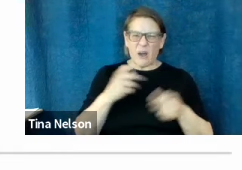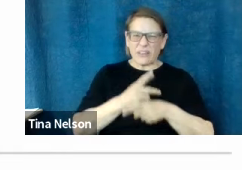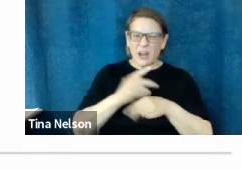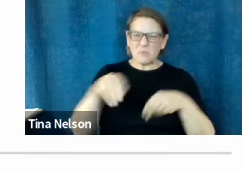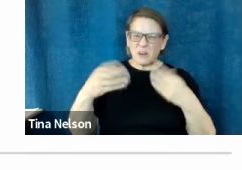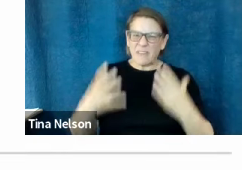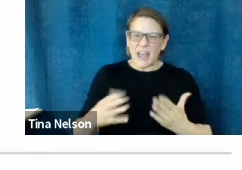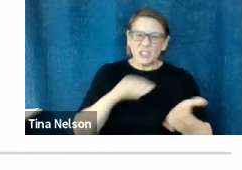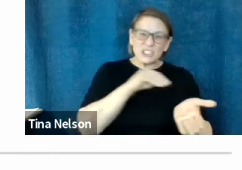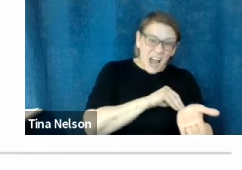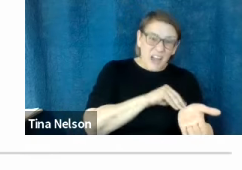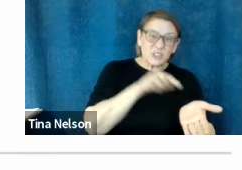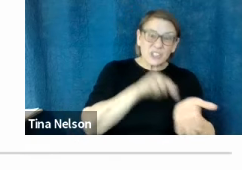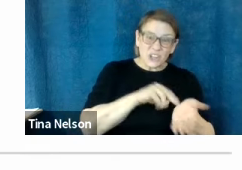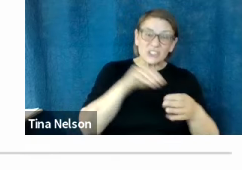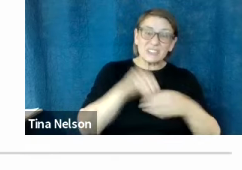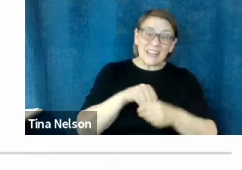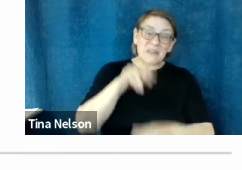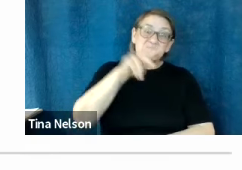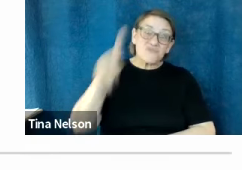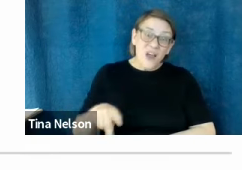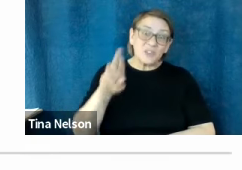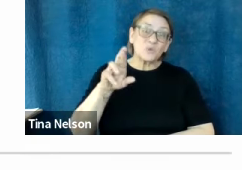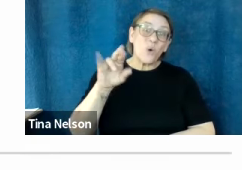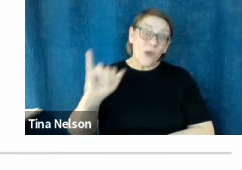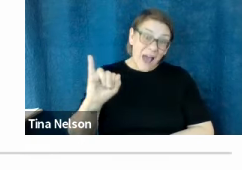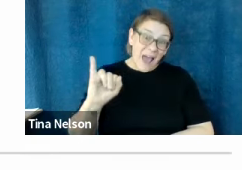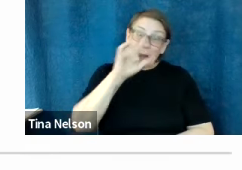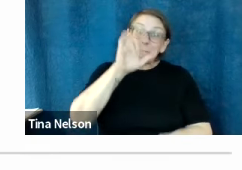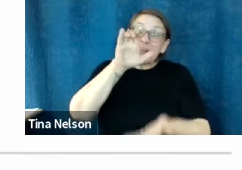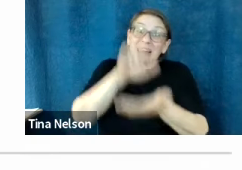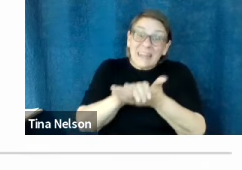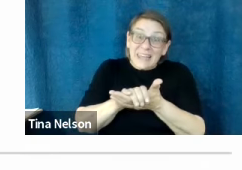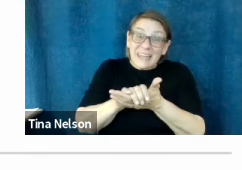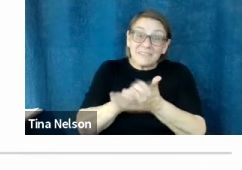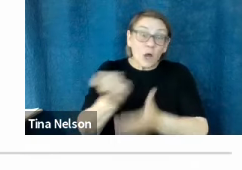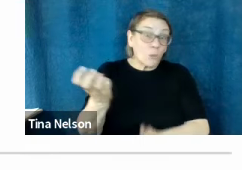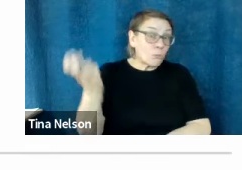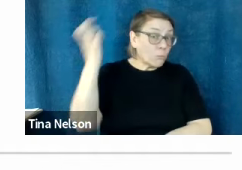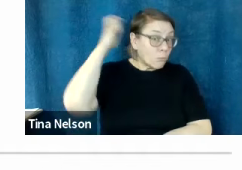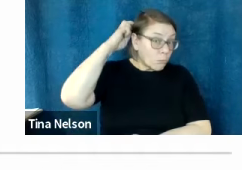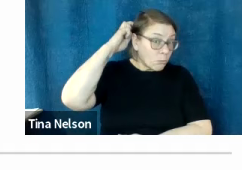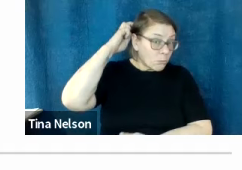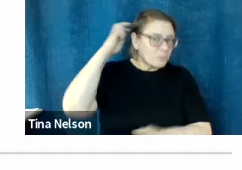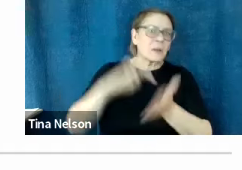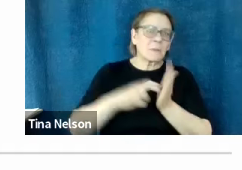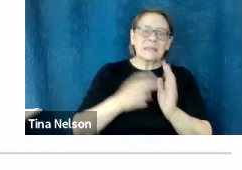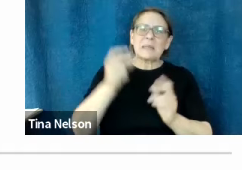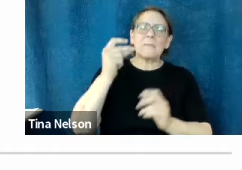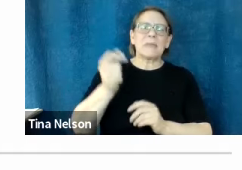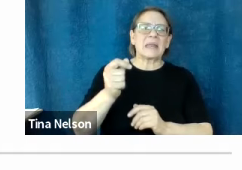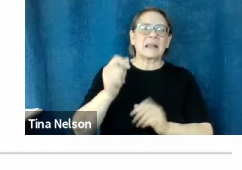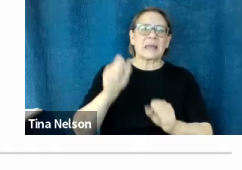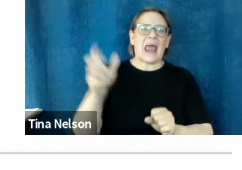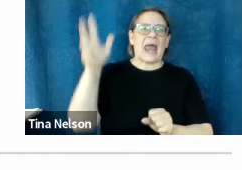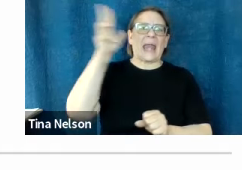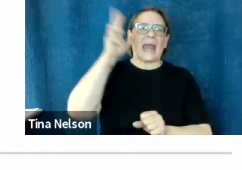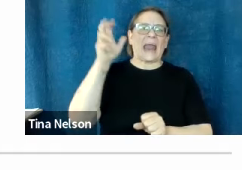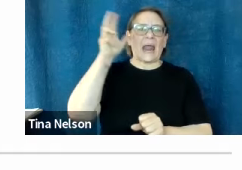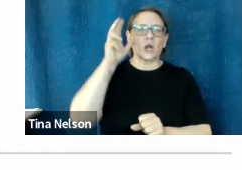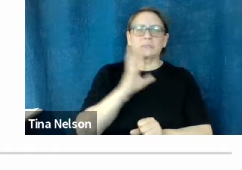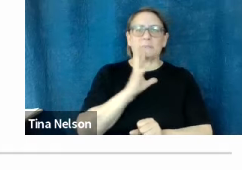doctors and nurses in the city of Providence, Rhode Island, believe that a cochlear implant will immediately do this for a deaf individual.